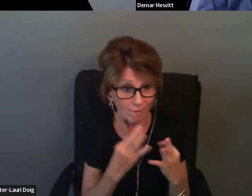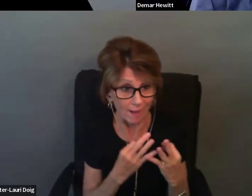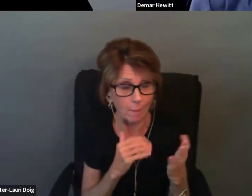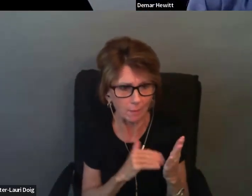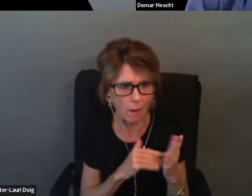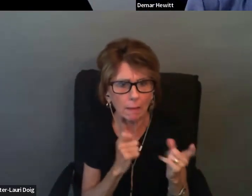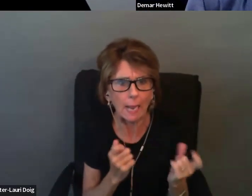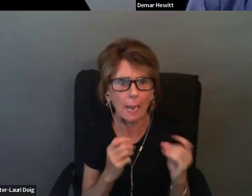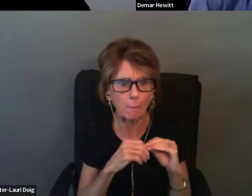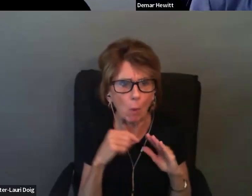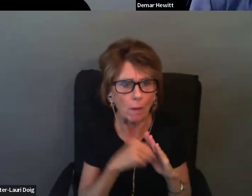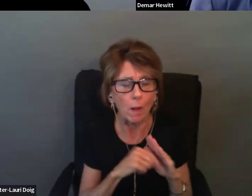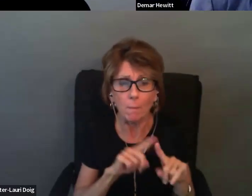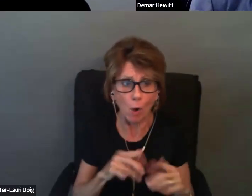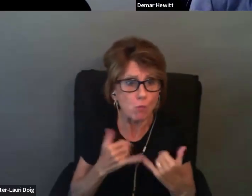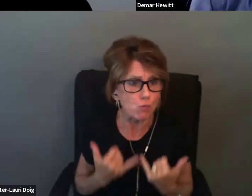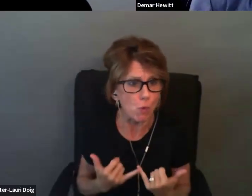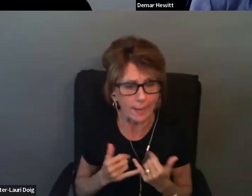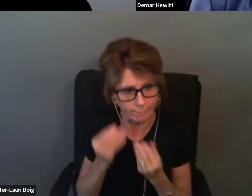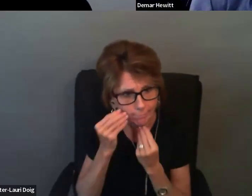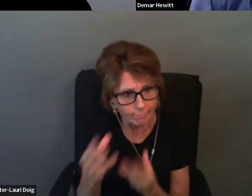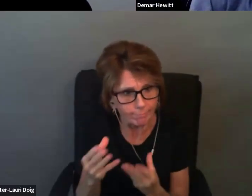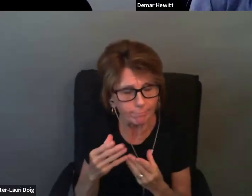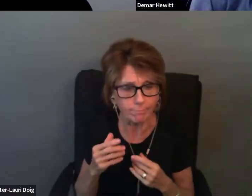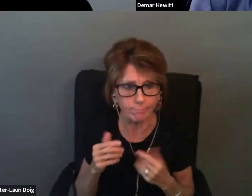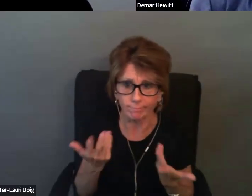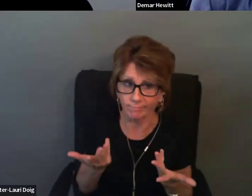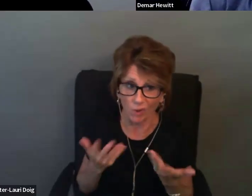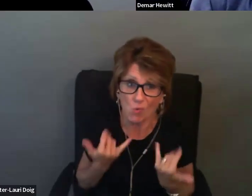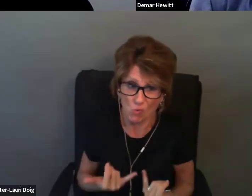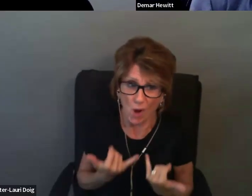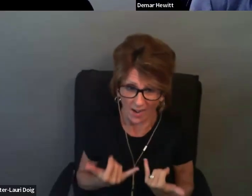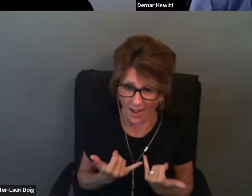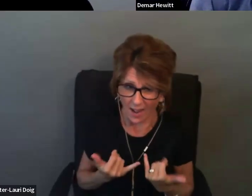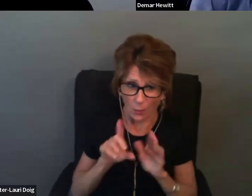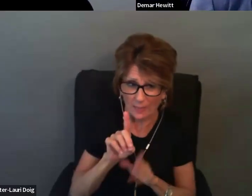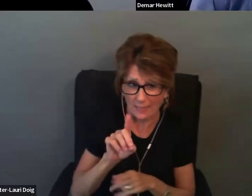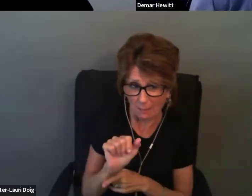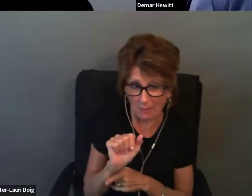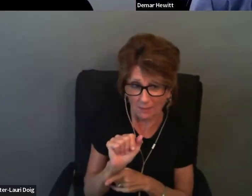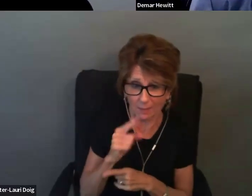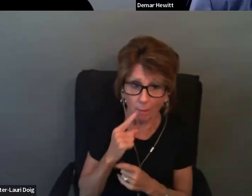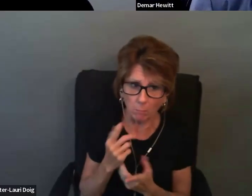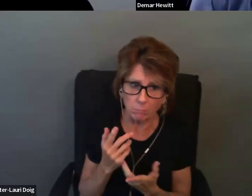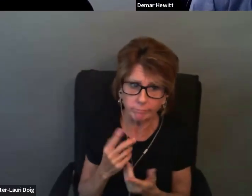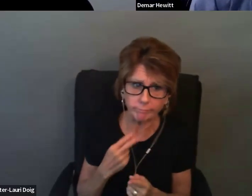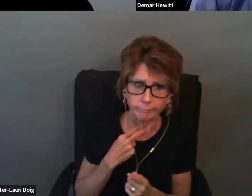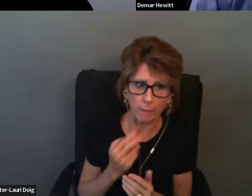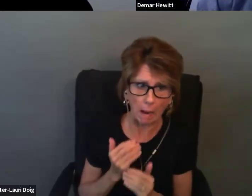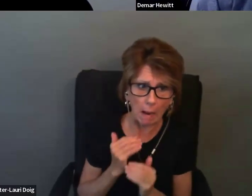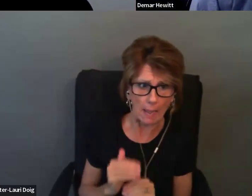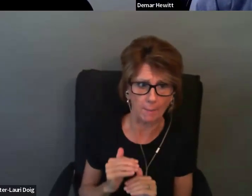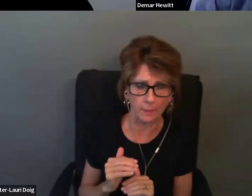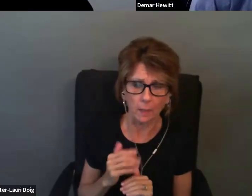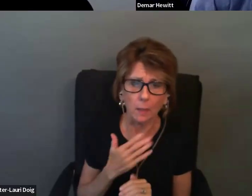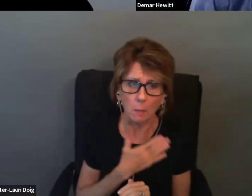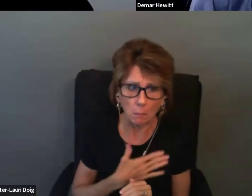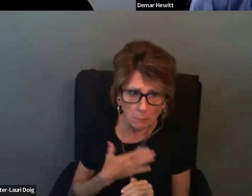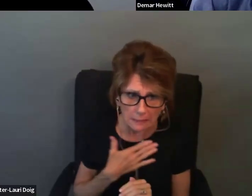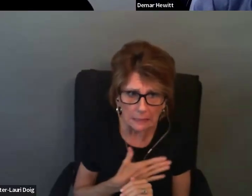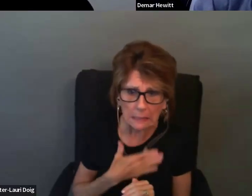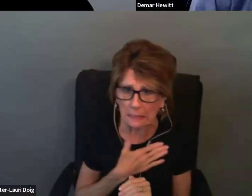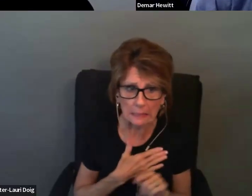are the details of my limitations, and I'm asking you to properly consider it, even in the absence of a medical